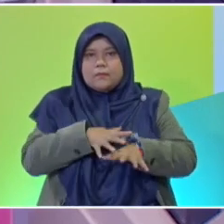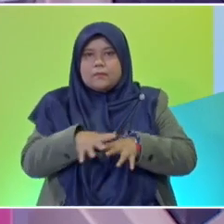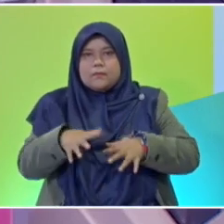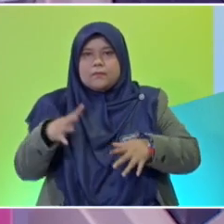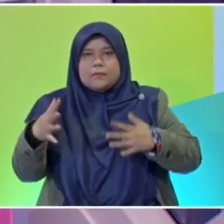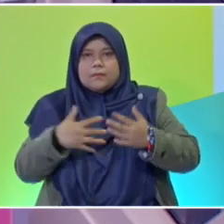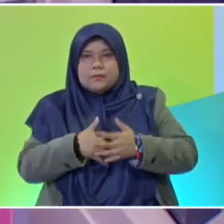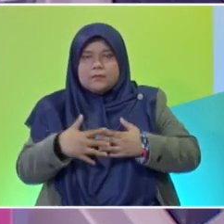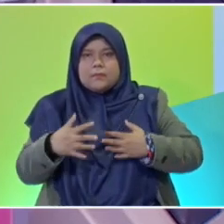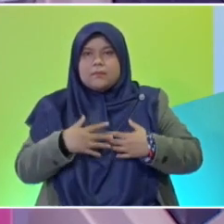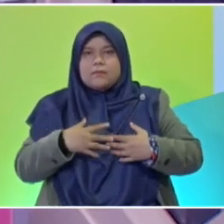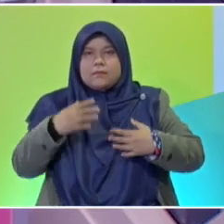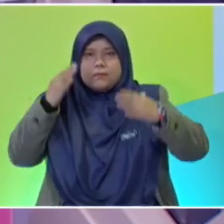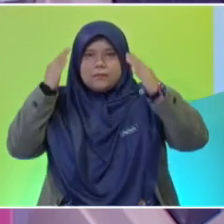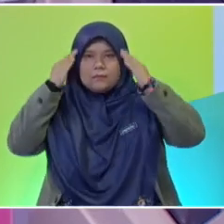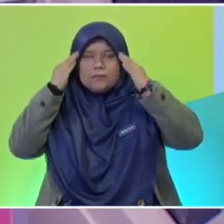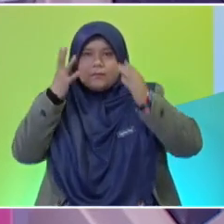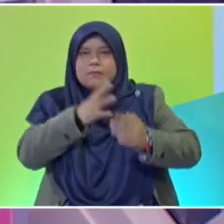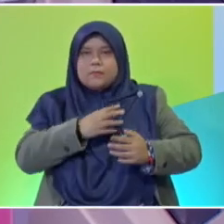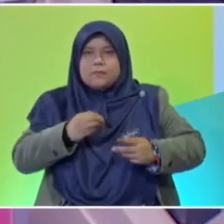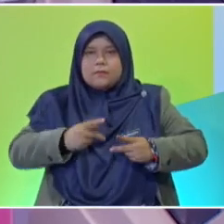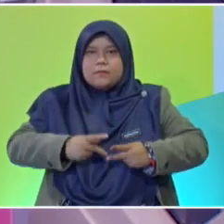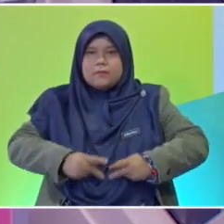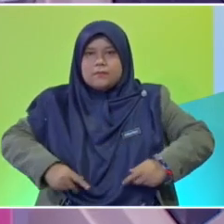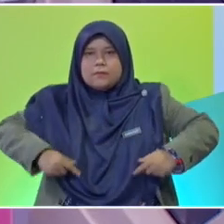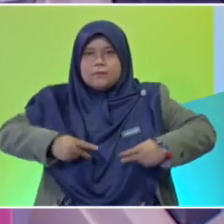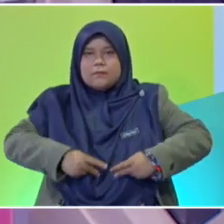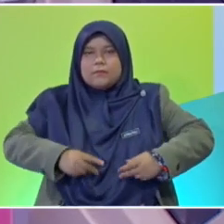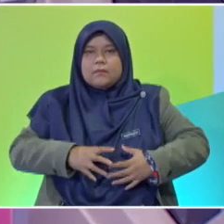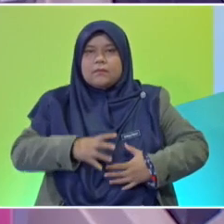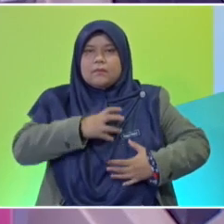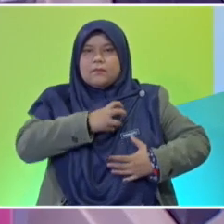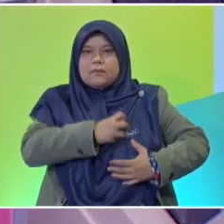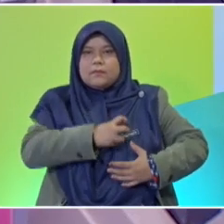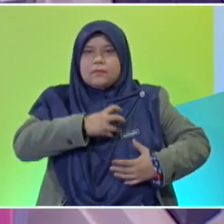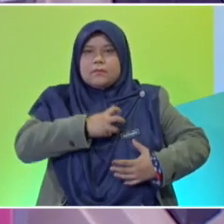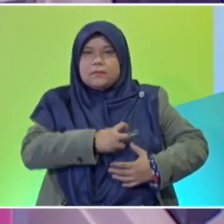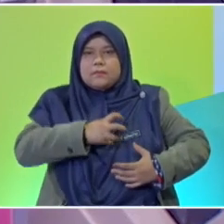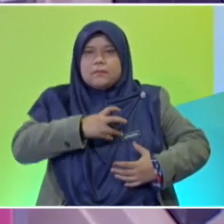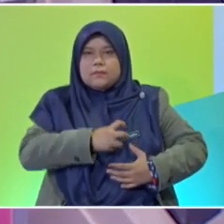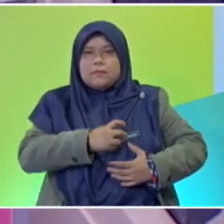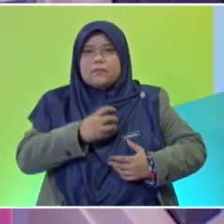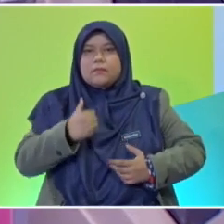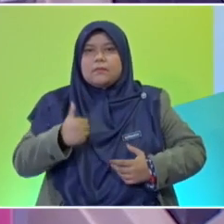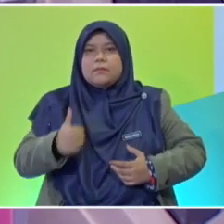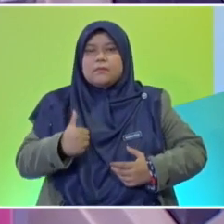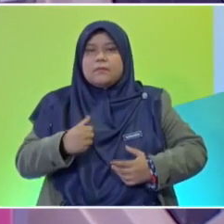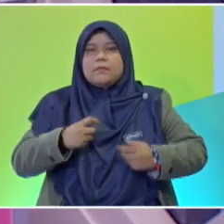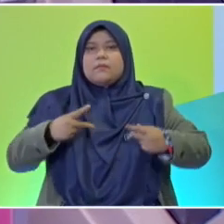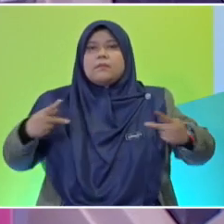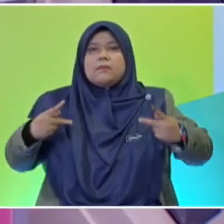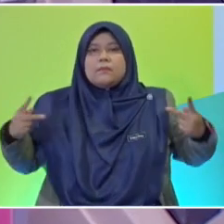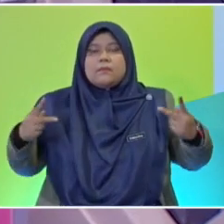head, even to the lungs. So we need this pump, this really good and very strong